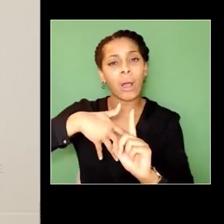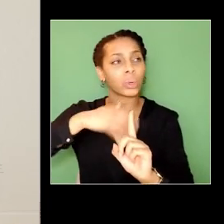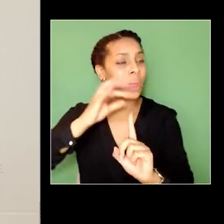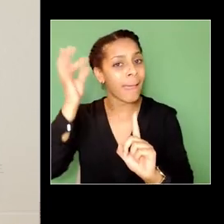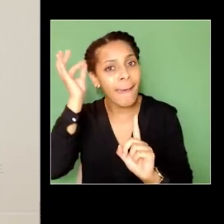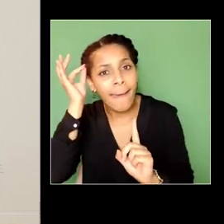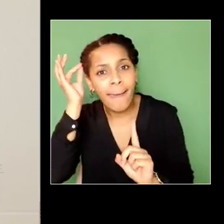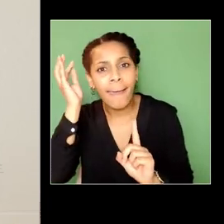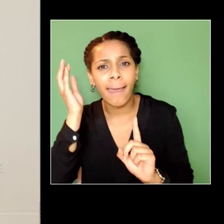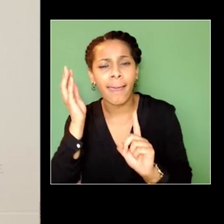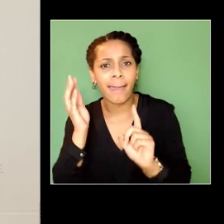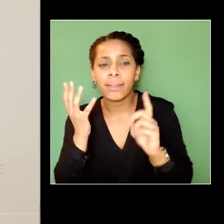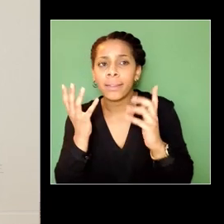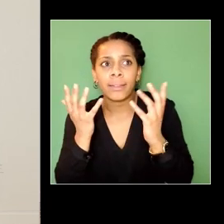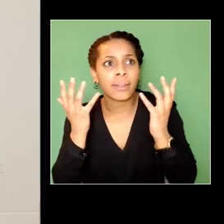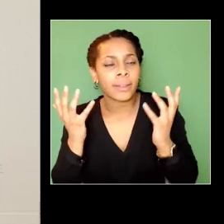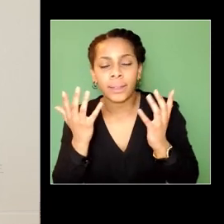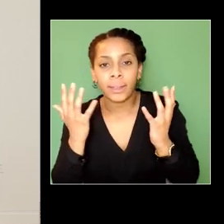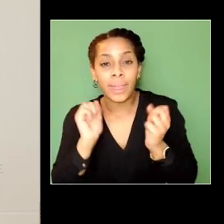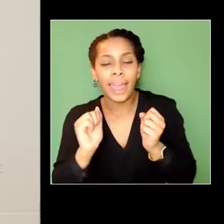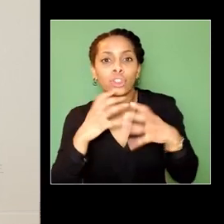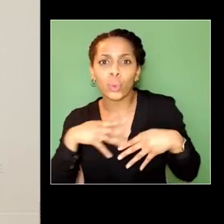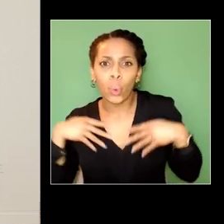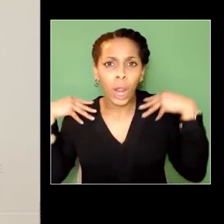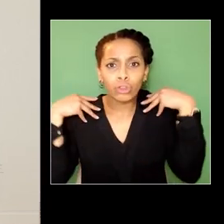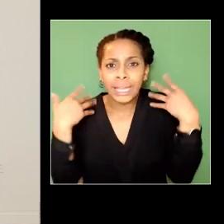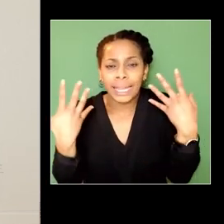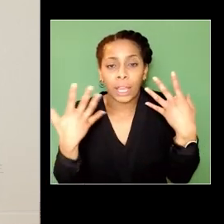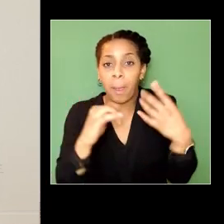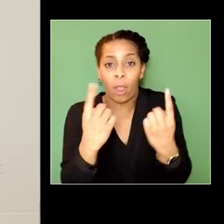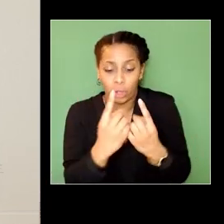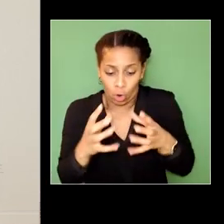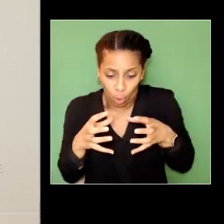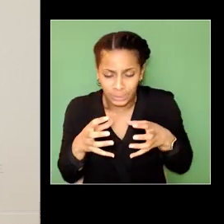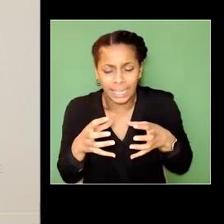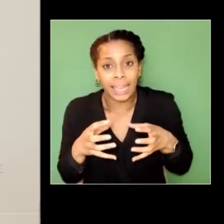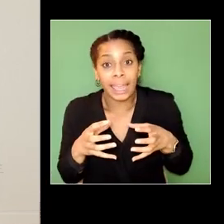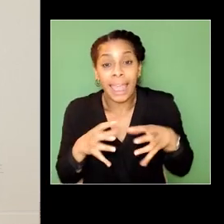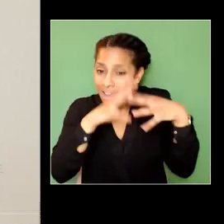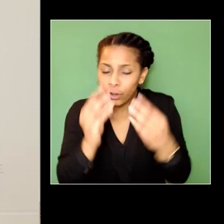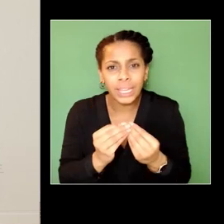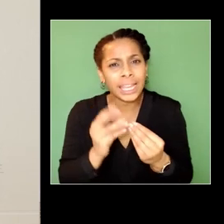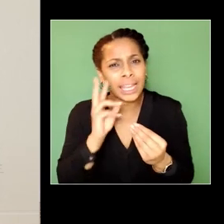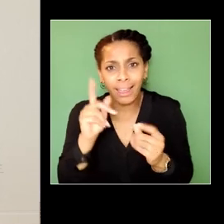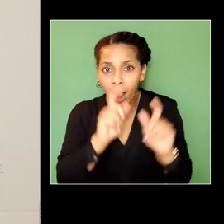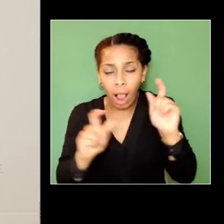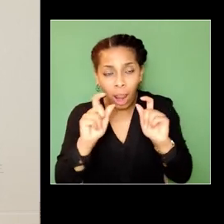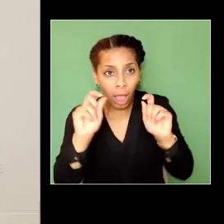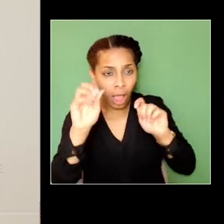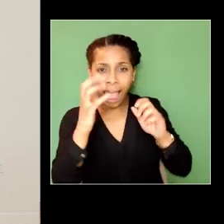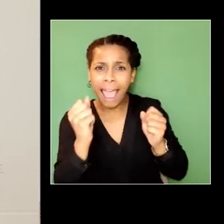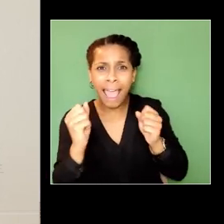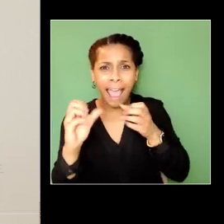with their jewelry or an object they're holding. So it becomes a series of